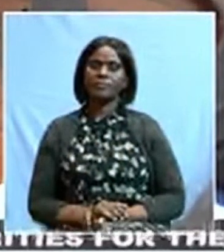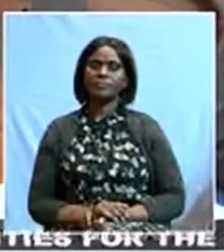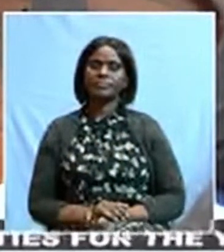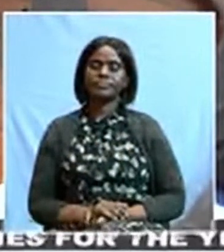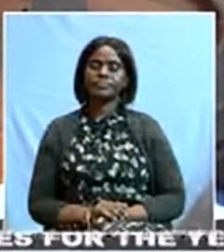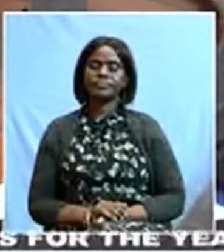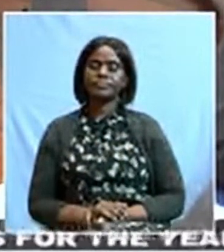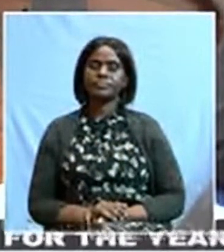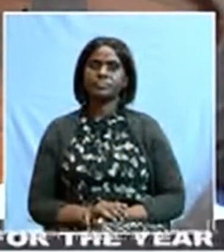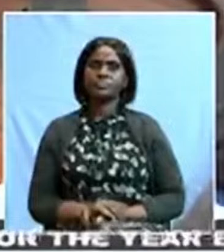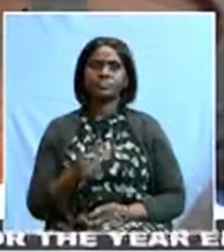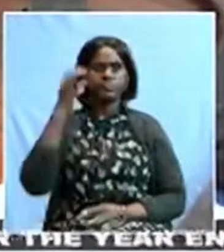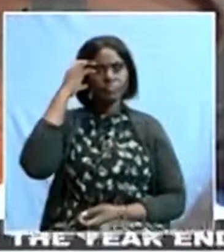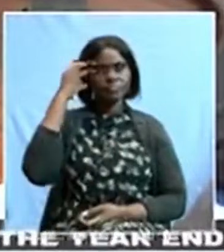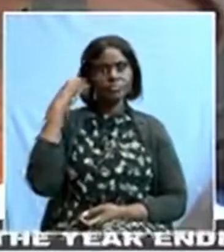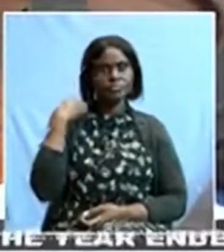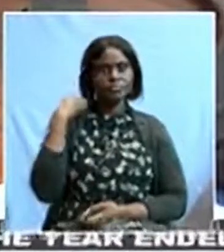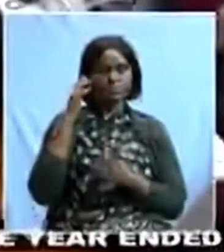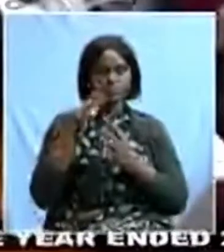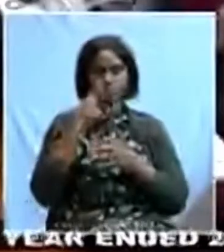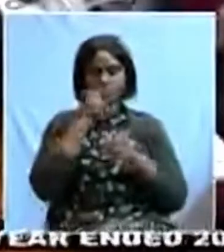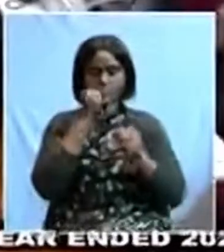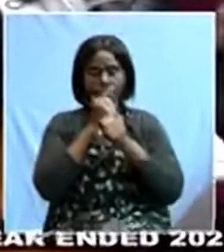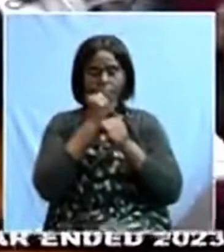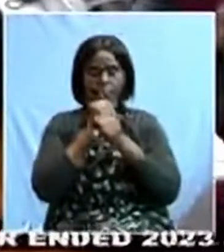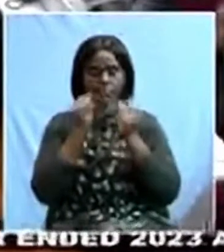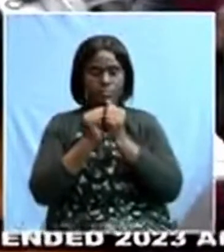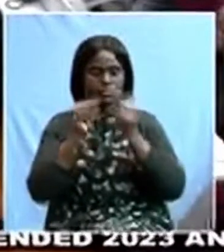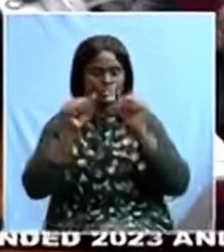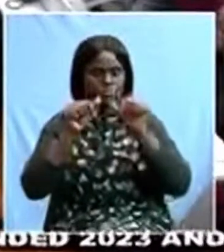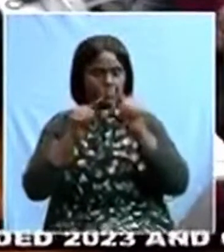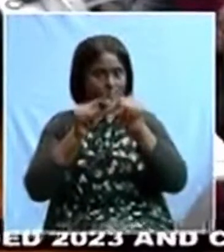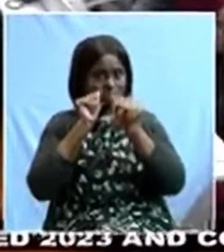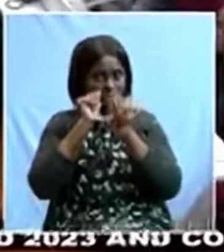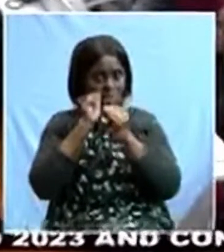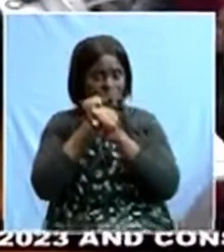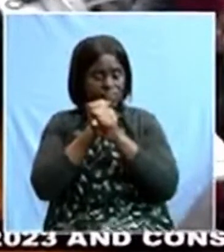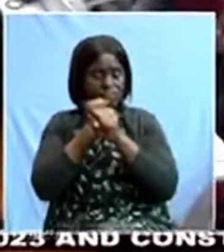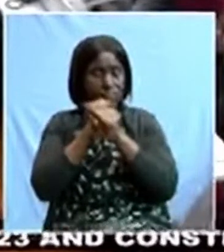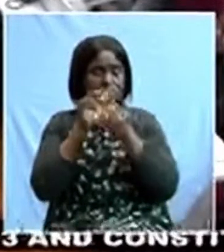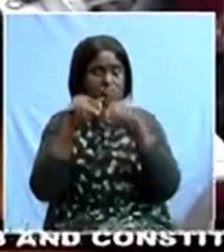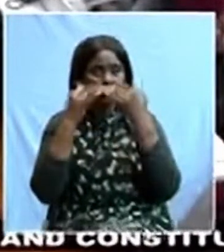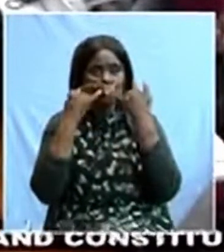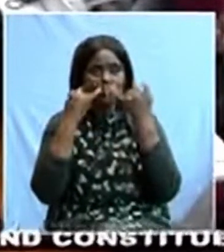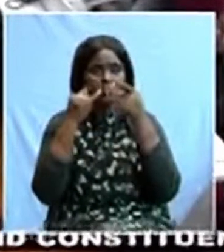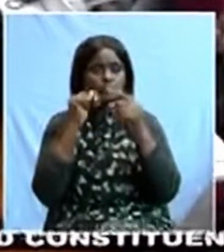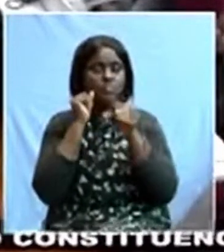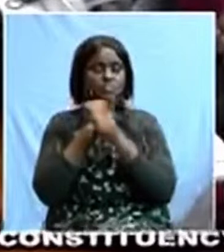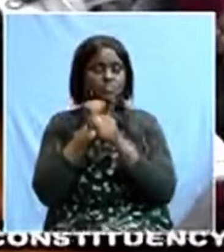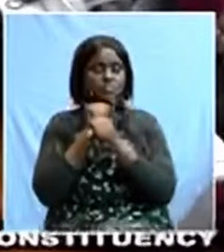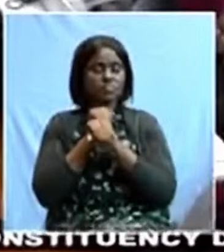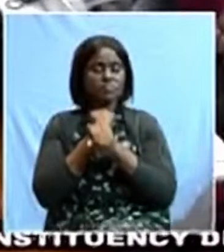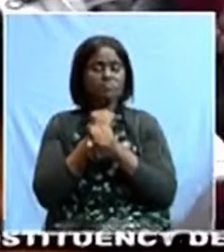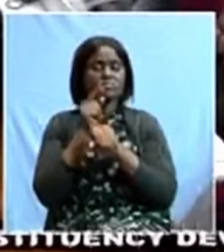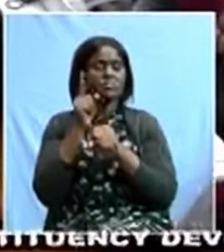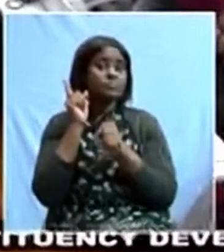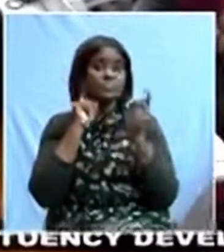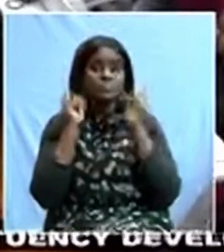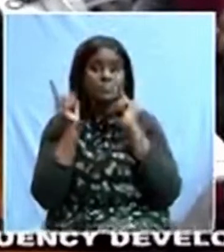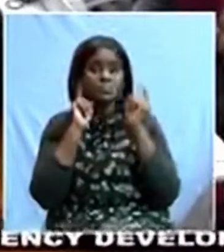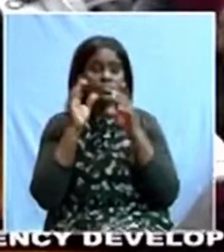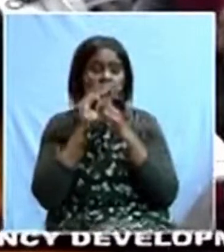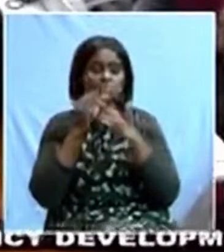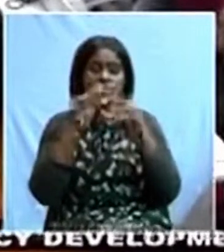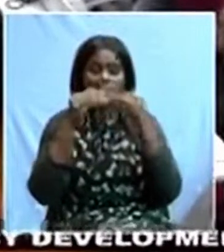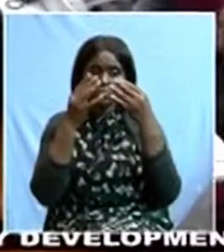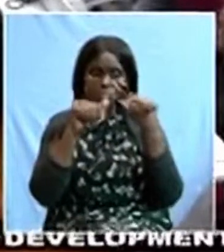part of the officers that worked with the auditors when you were giving that information? Did you hear or did you give